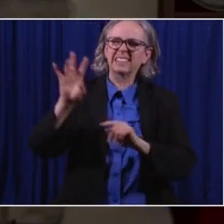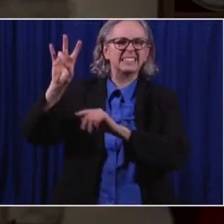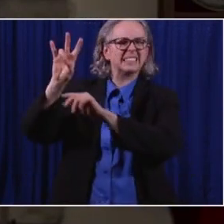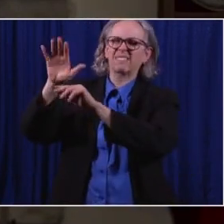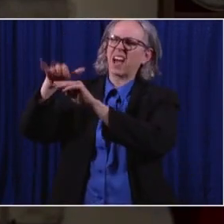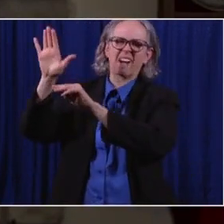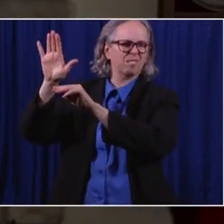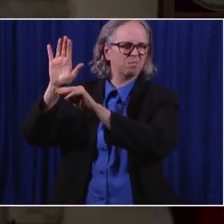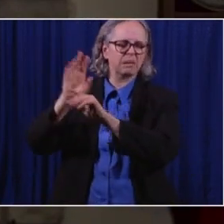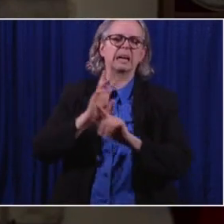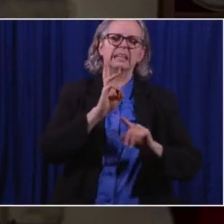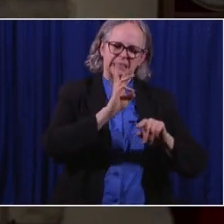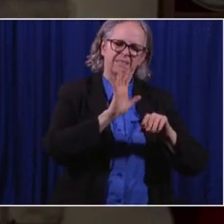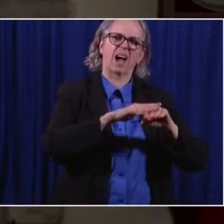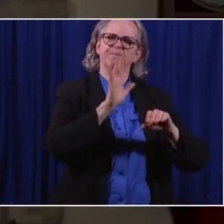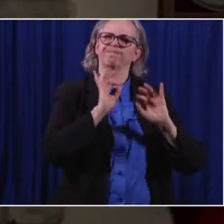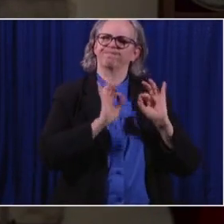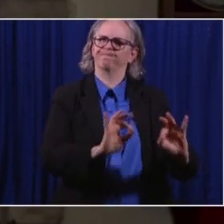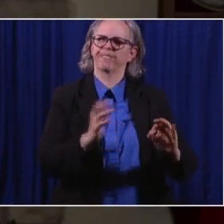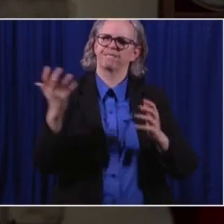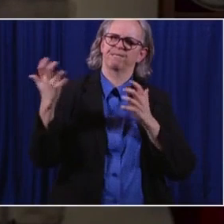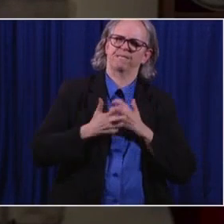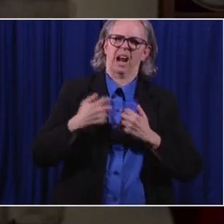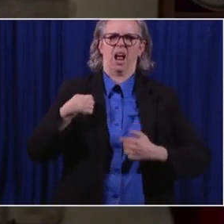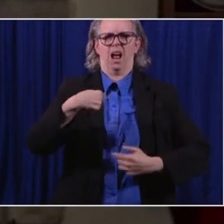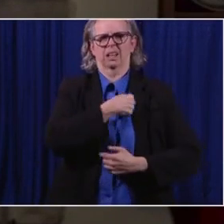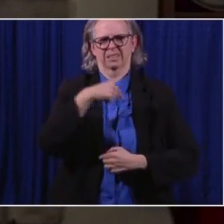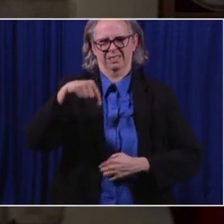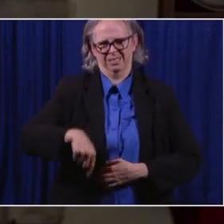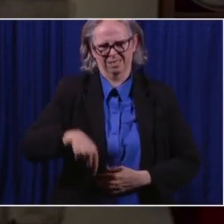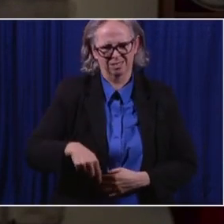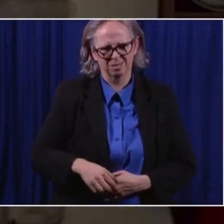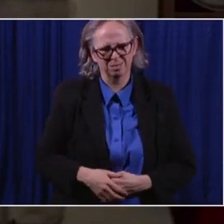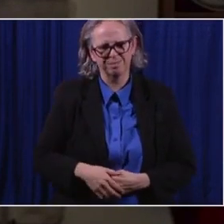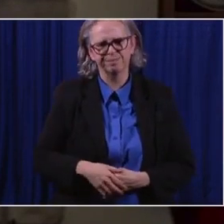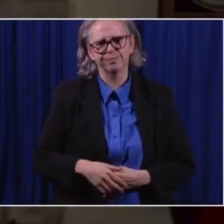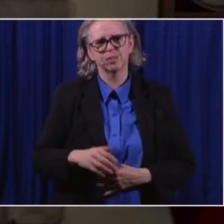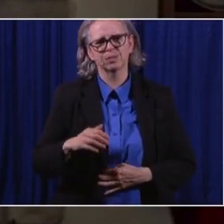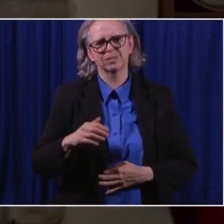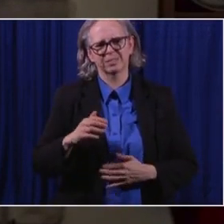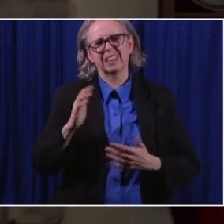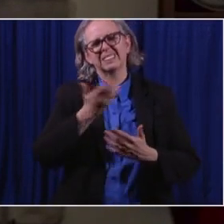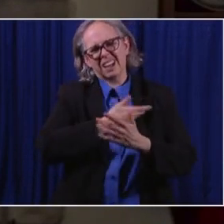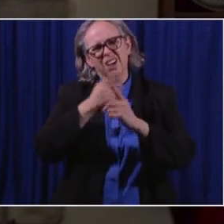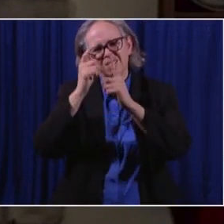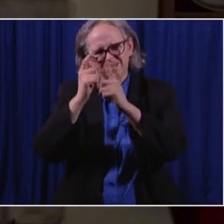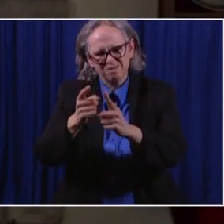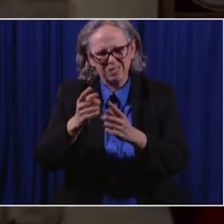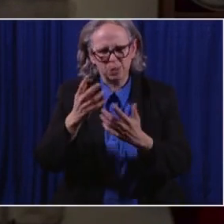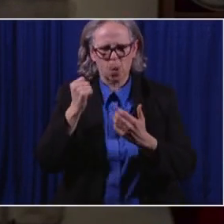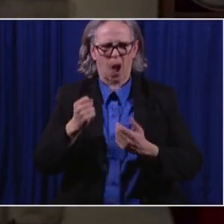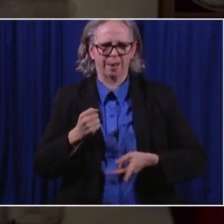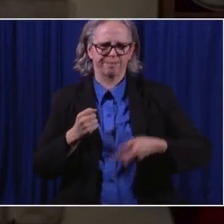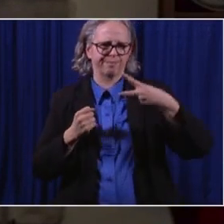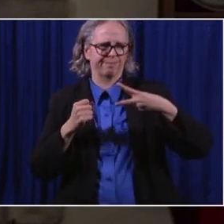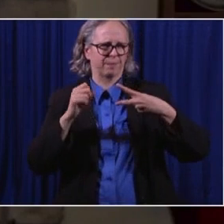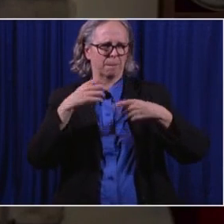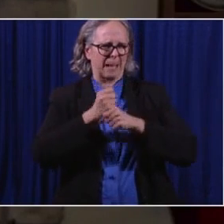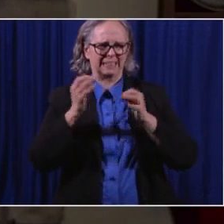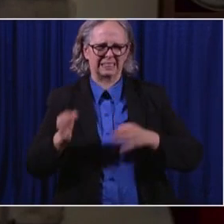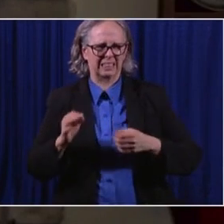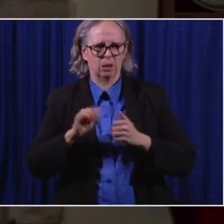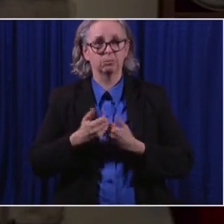conclusion was that the goal should be two things. One is to save lives,